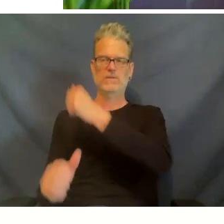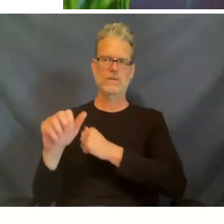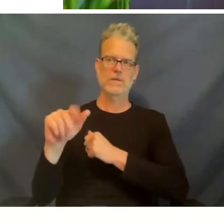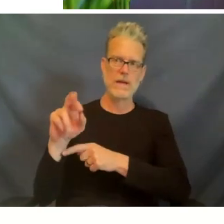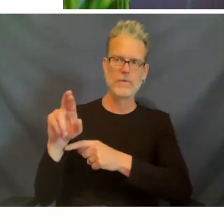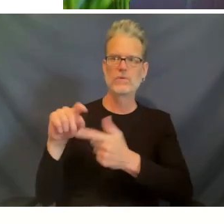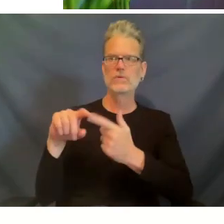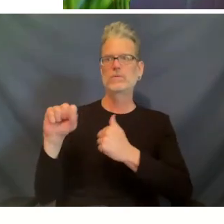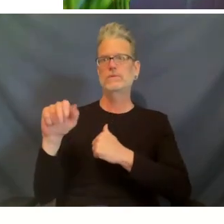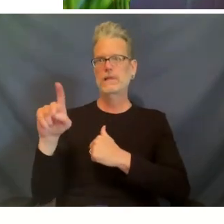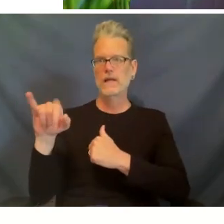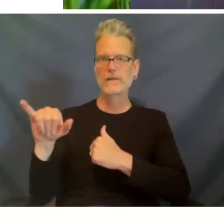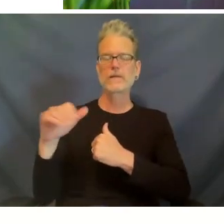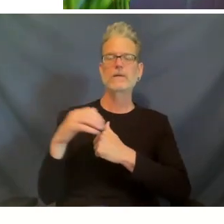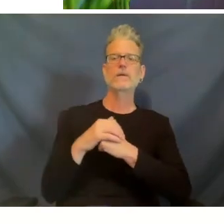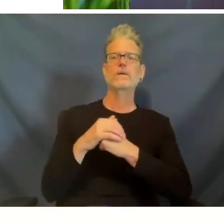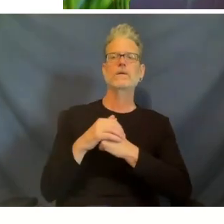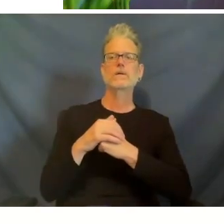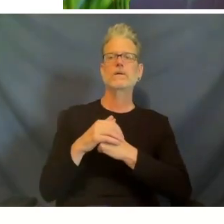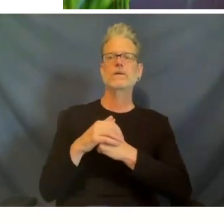Sandy Marin. And they